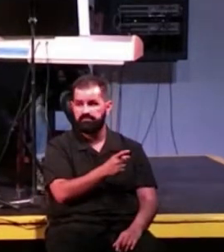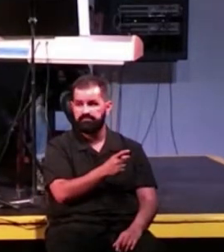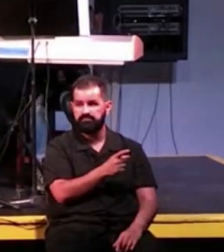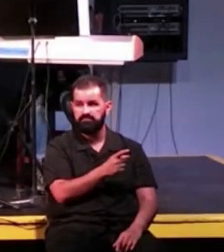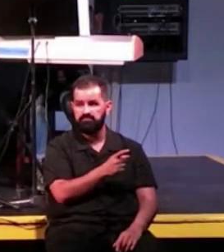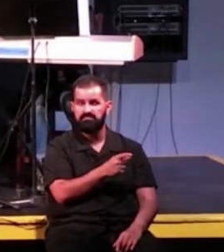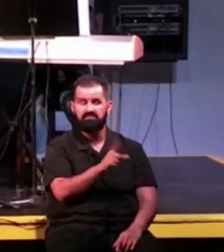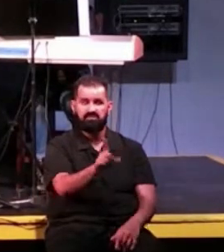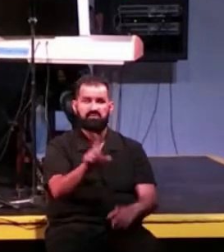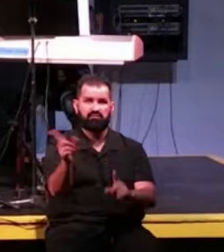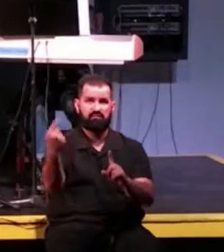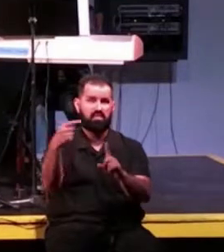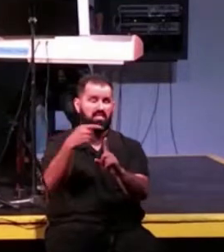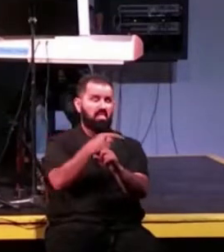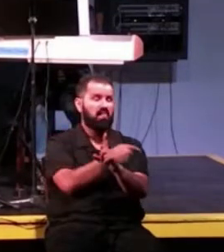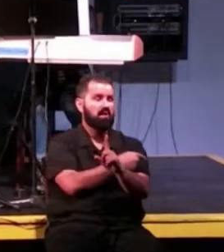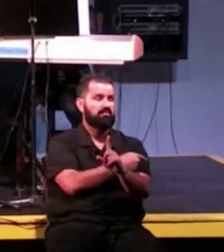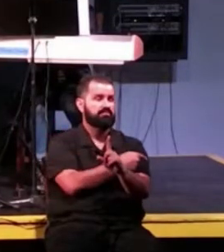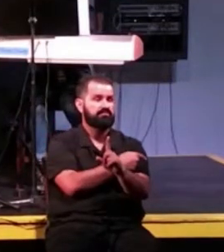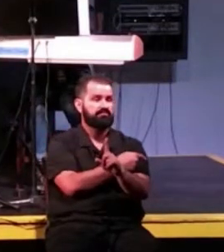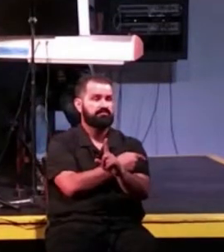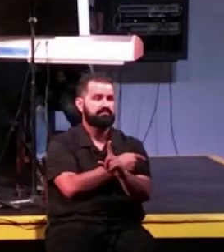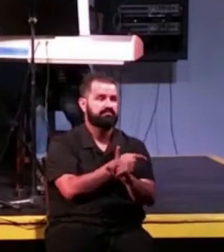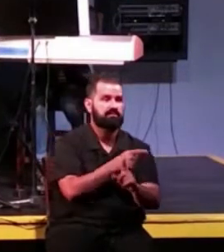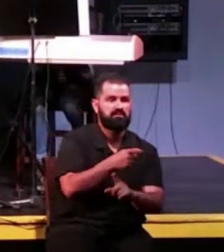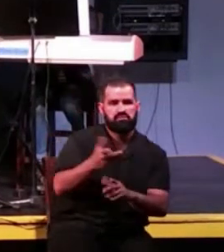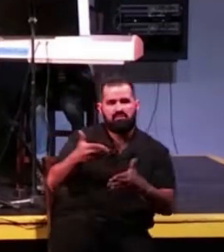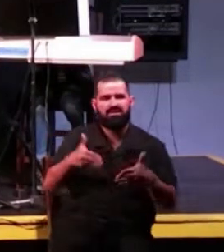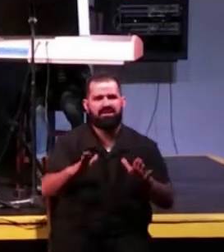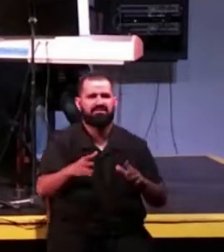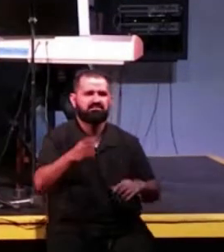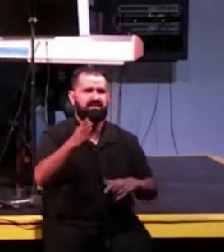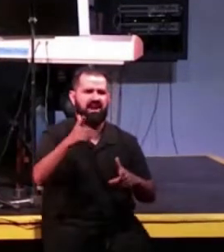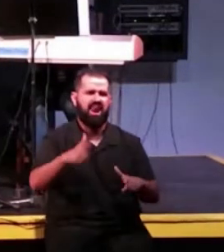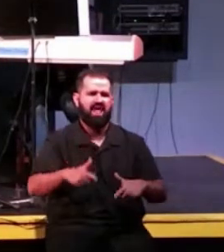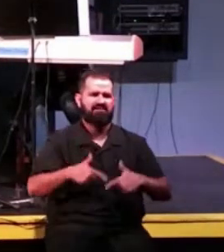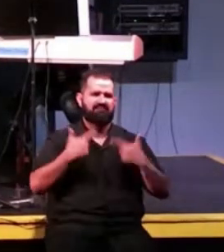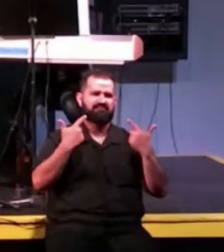you've backslid. You let life get the best of you.